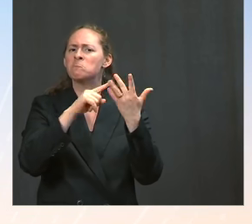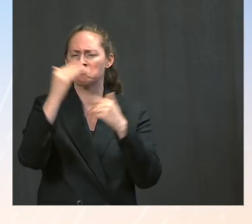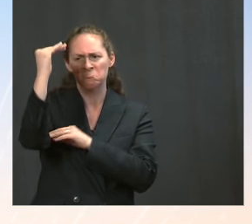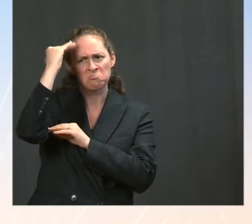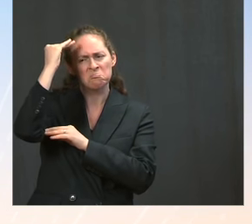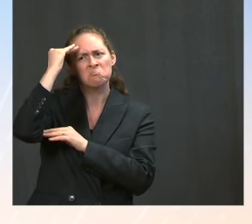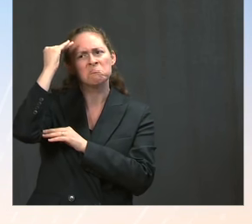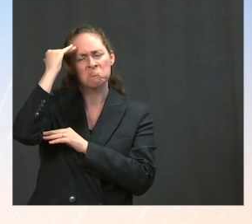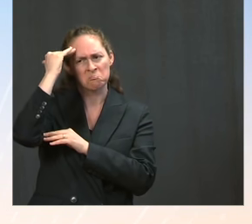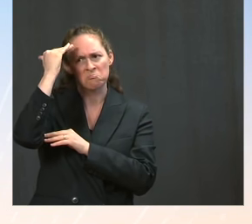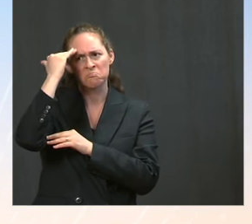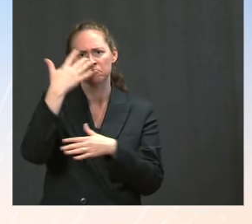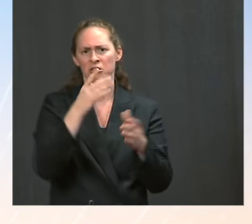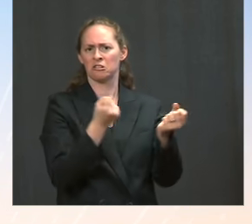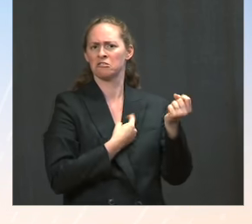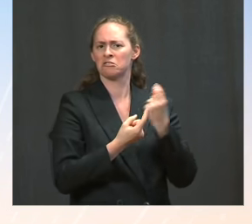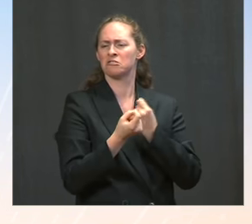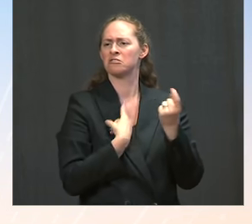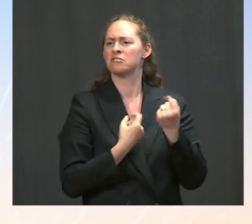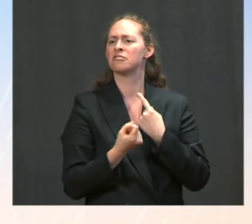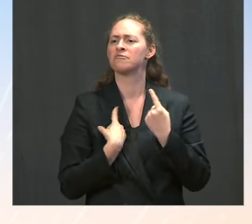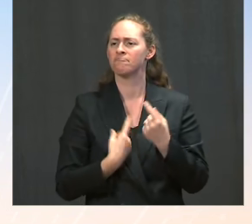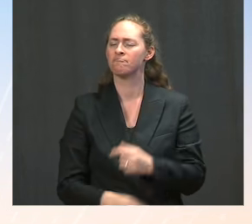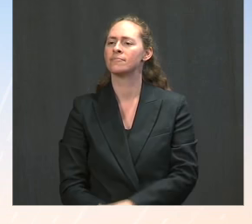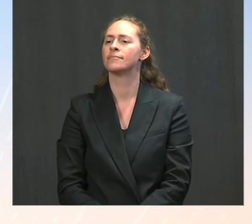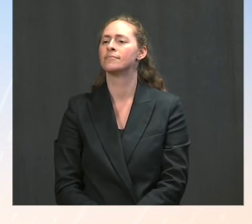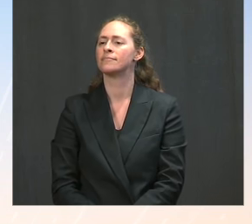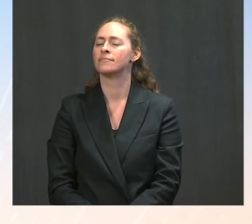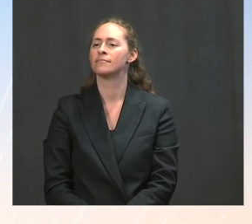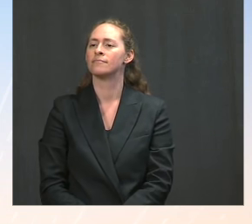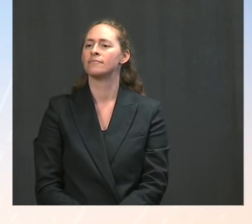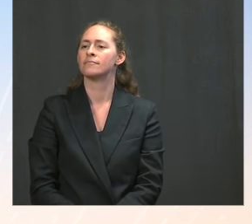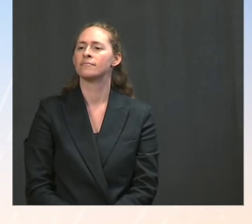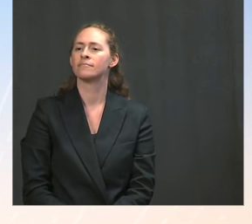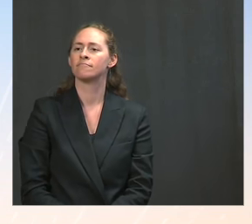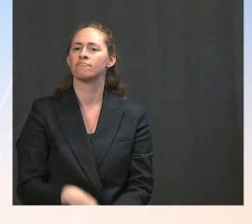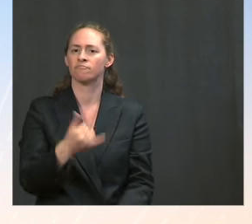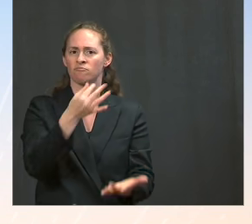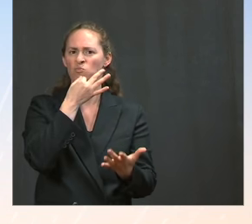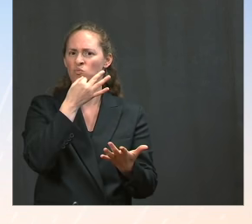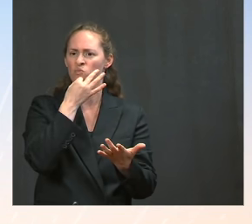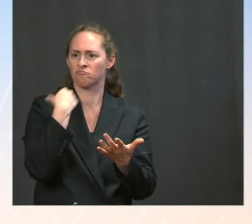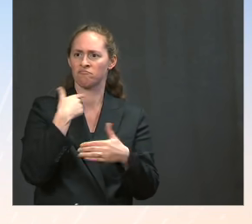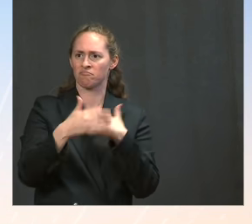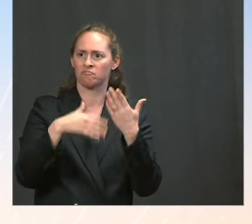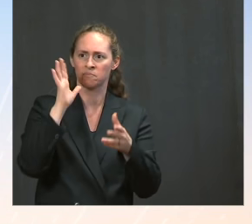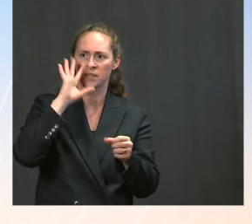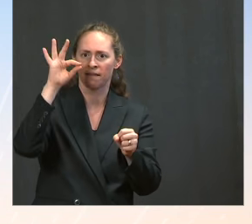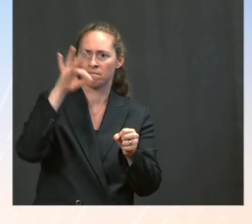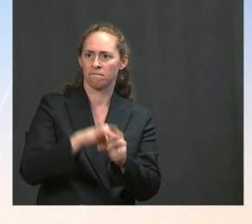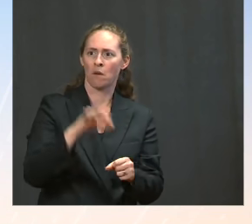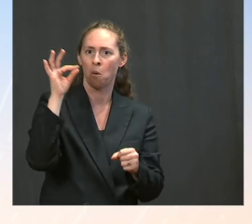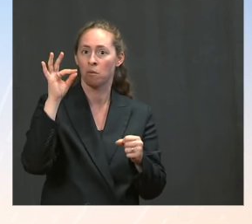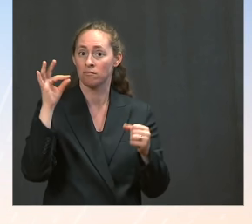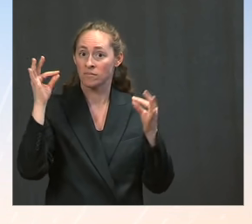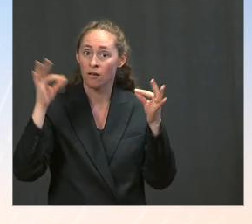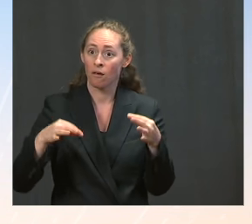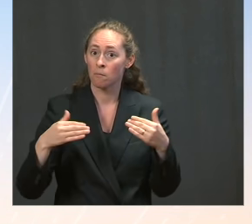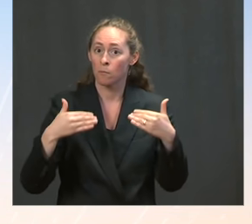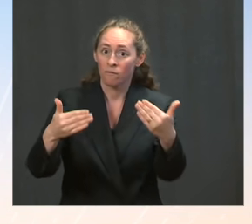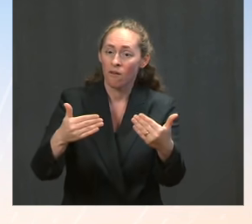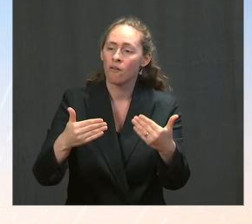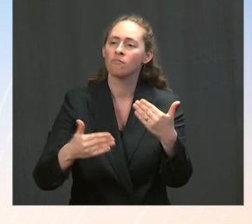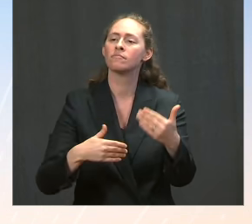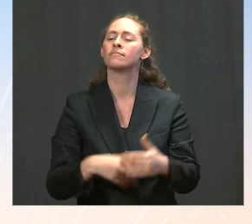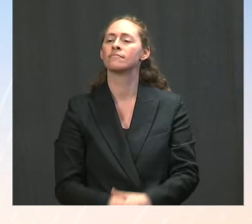period of time where we're very close to a point where there's going to be a vote on a motion to proceed, and everybody who has initiatives, who